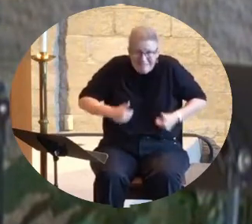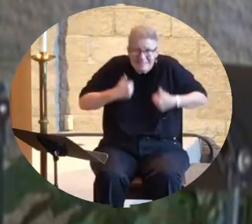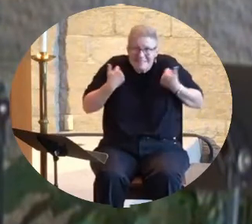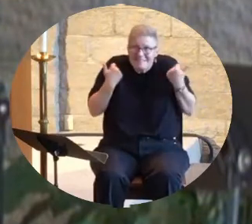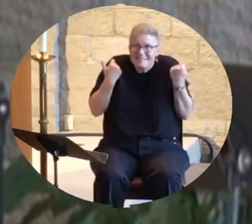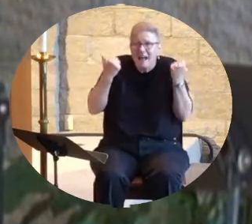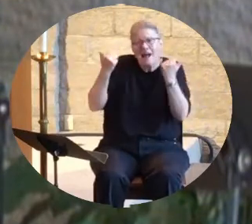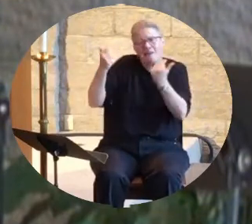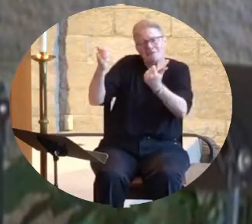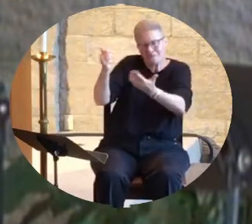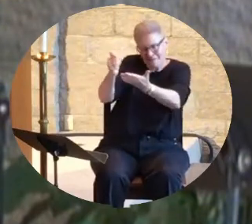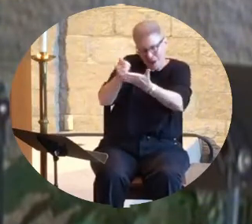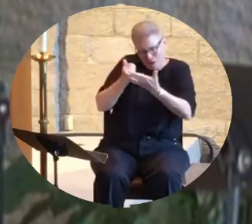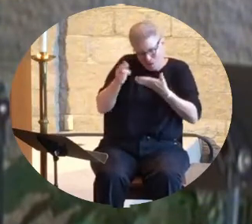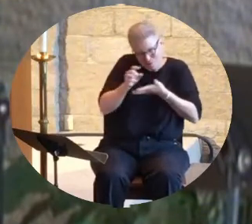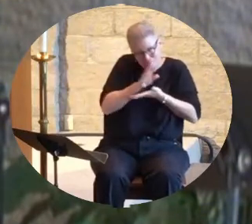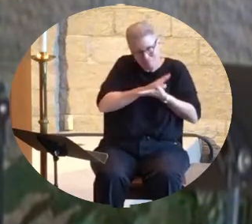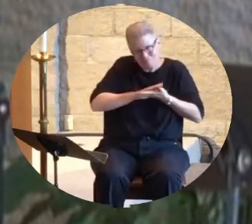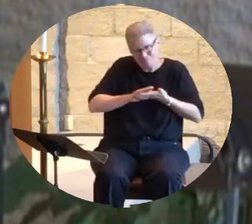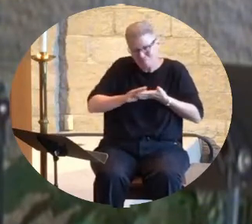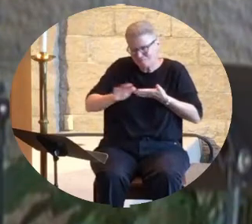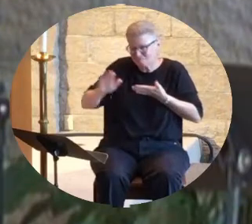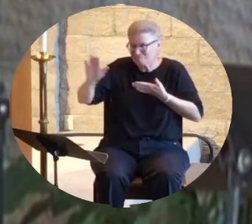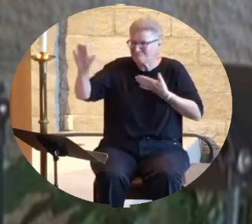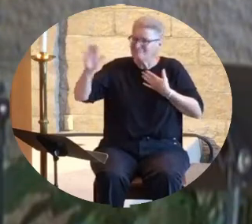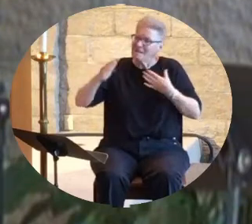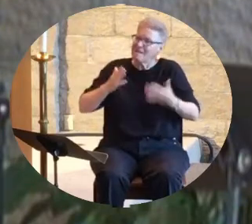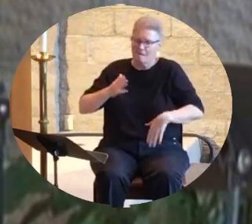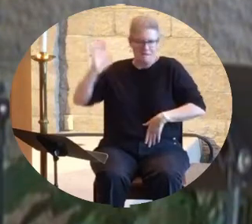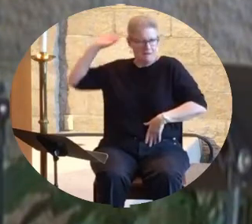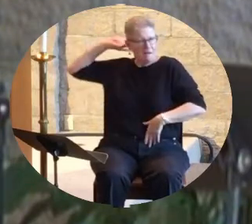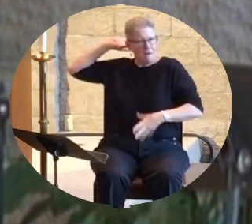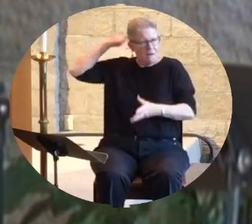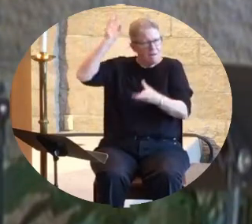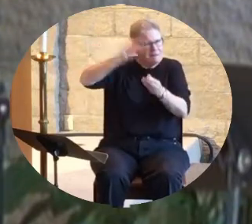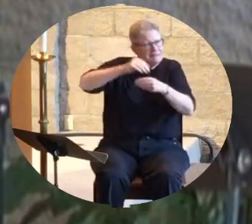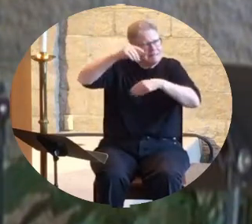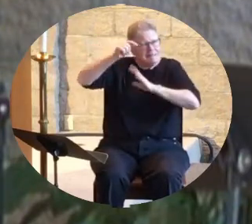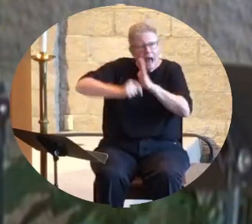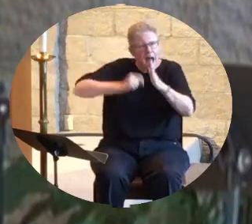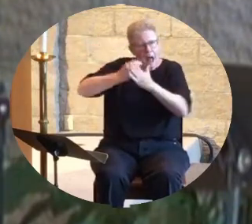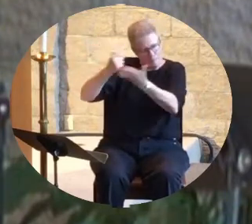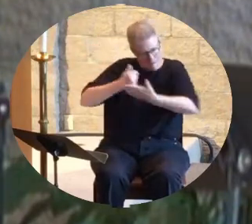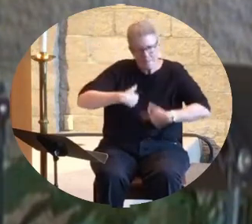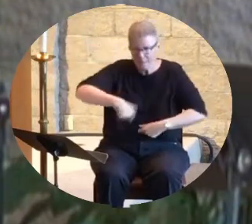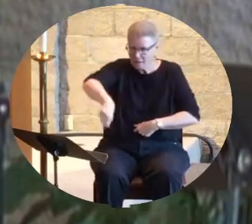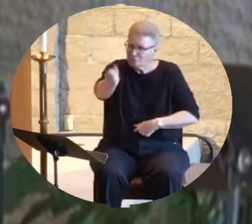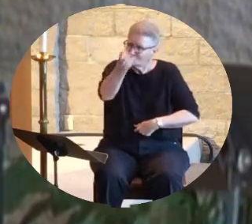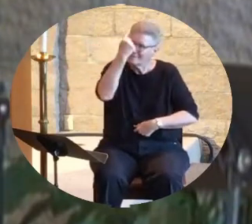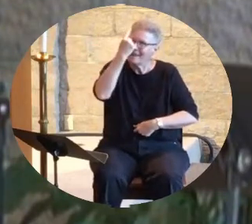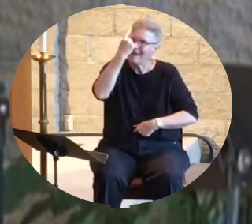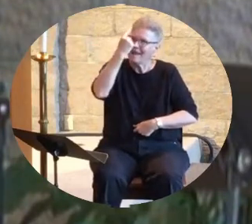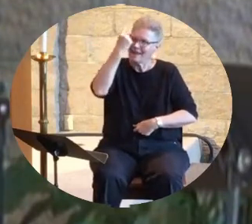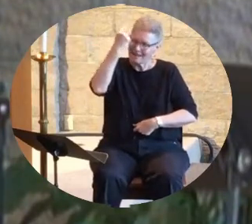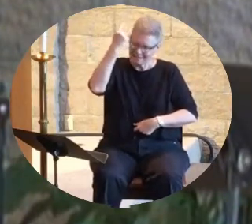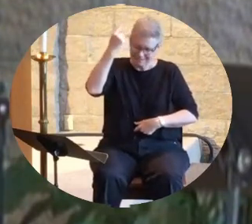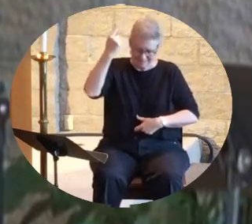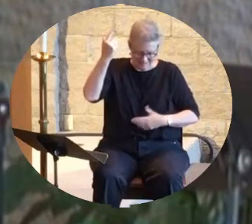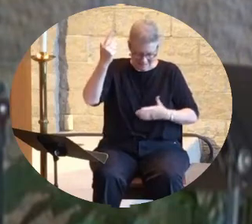across the ages, melts the boundaries of my bones, and paints a bold eternal